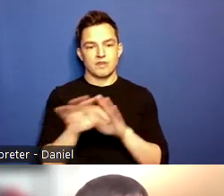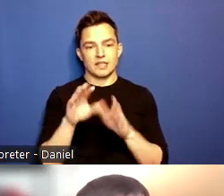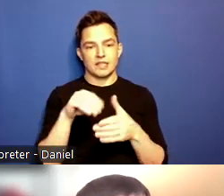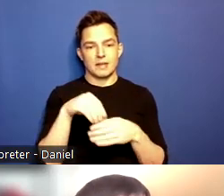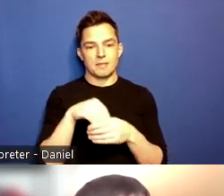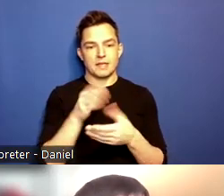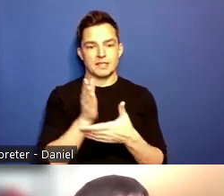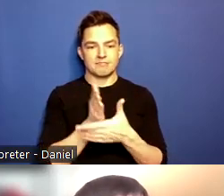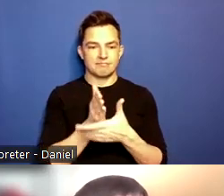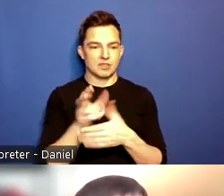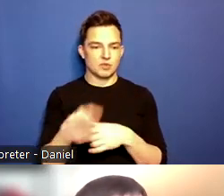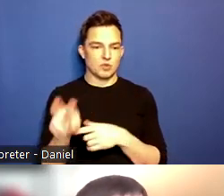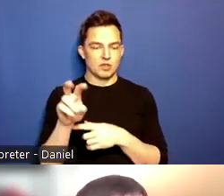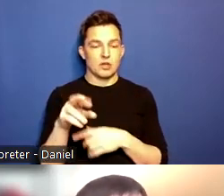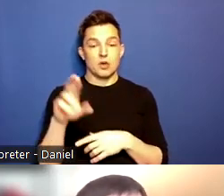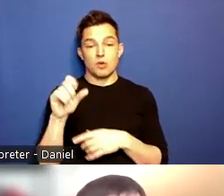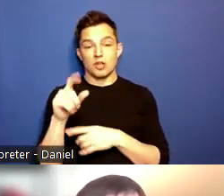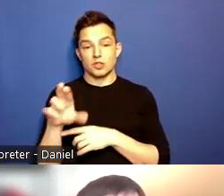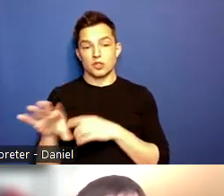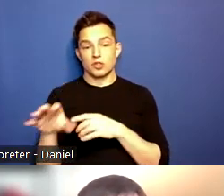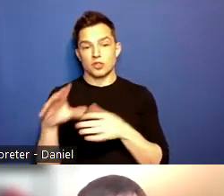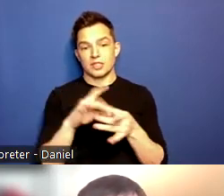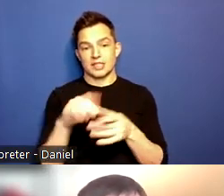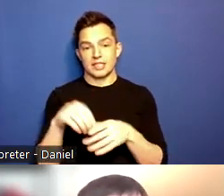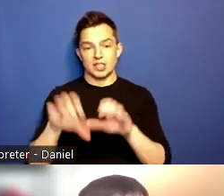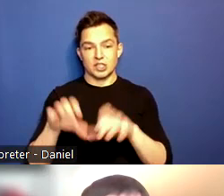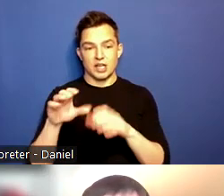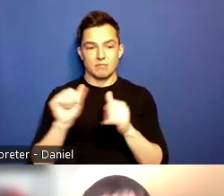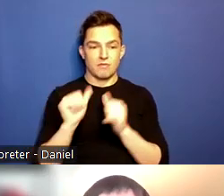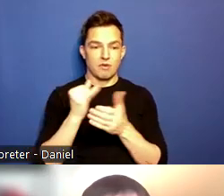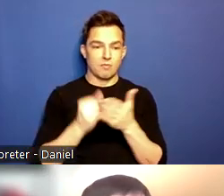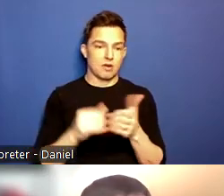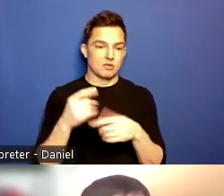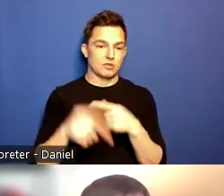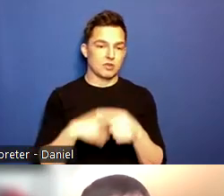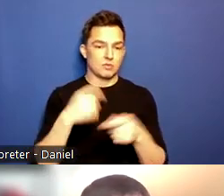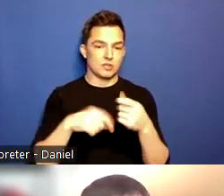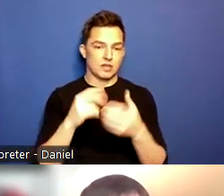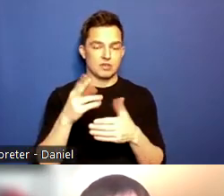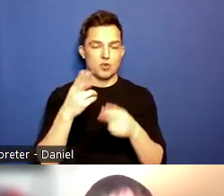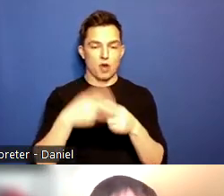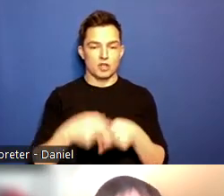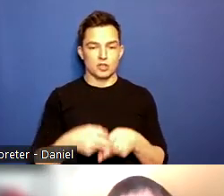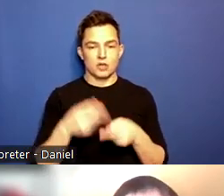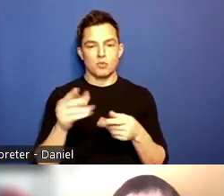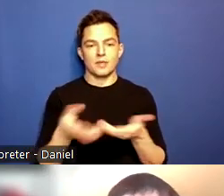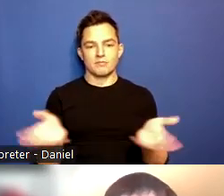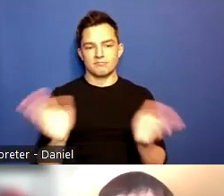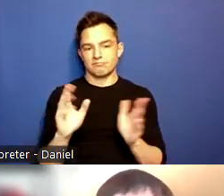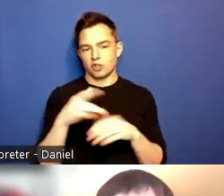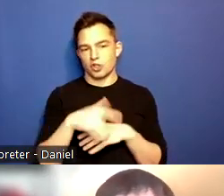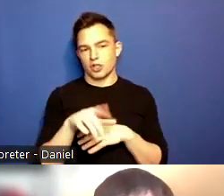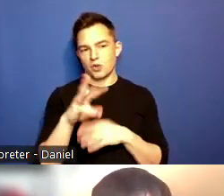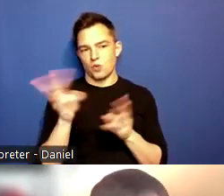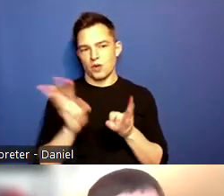chat, and the Performing Arts Global Exchange roster will be coming out in early winter of 2023.